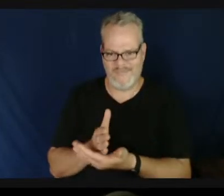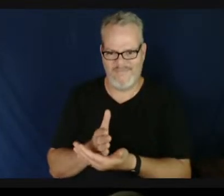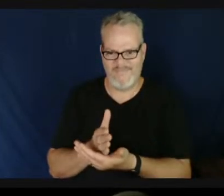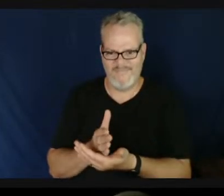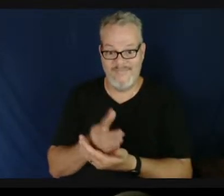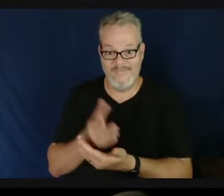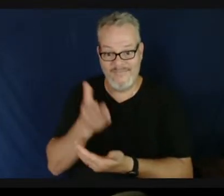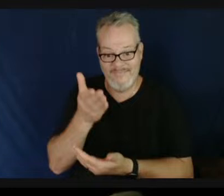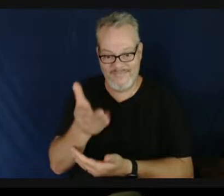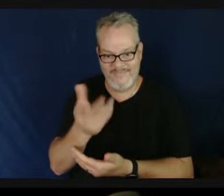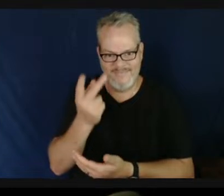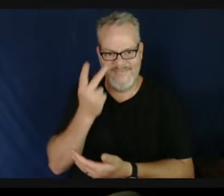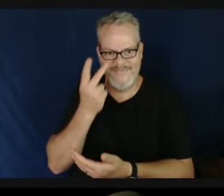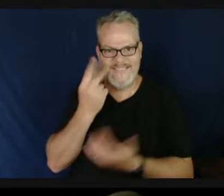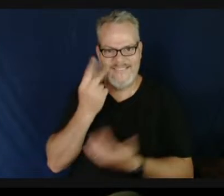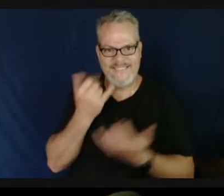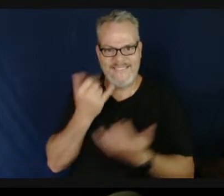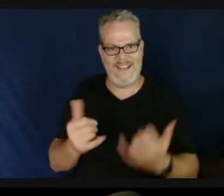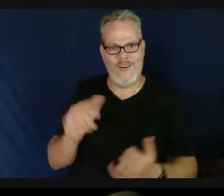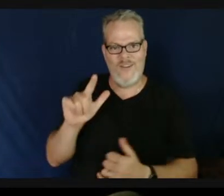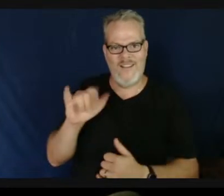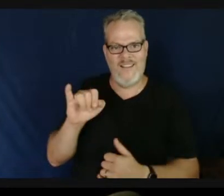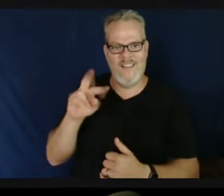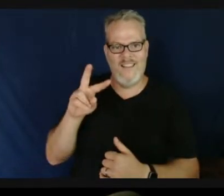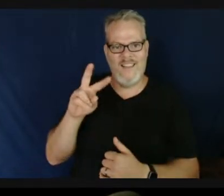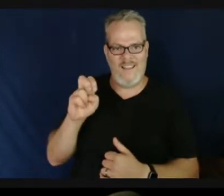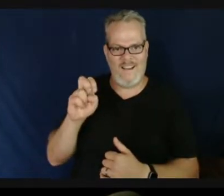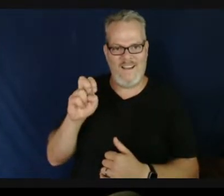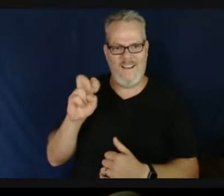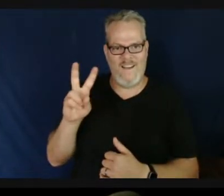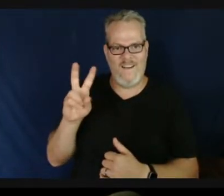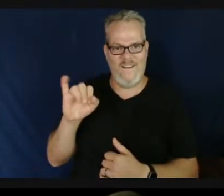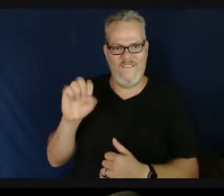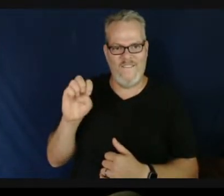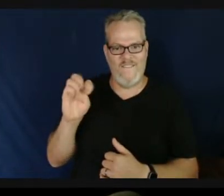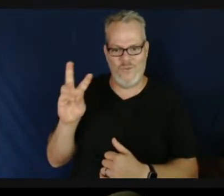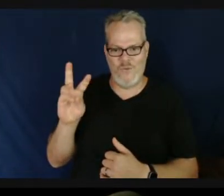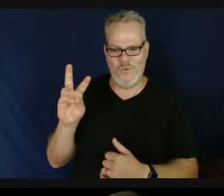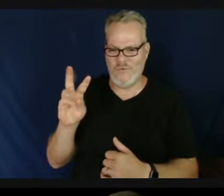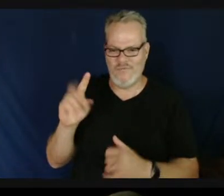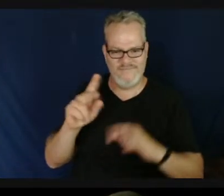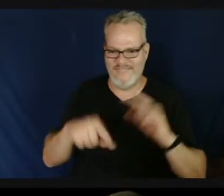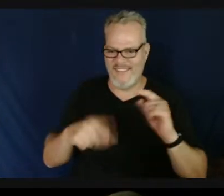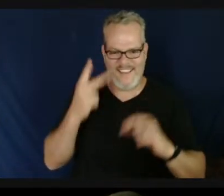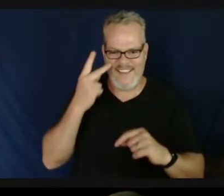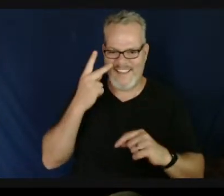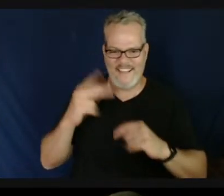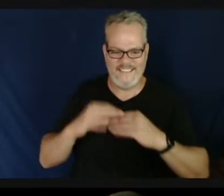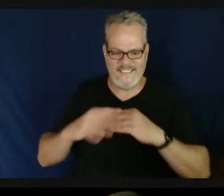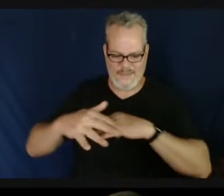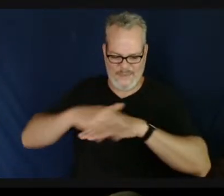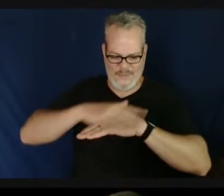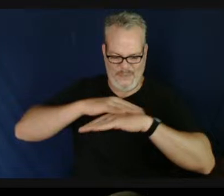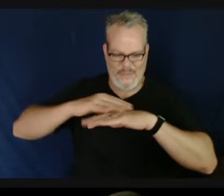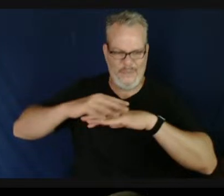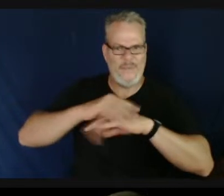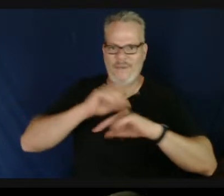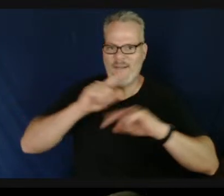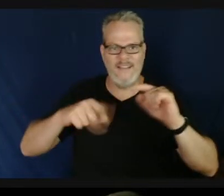we're seeing here in the V1 camera, where you can't quite see the floor in there right now, but you do see